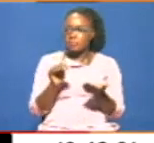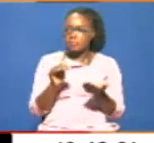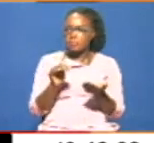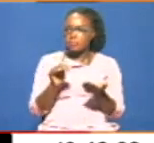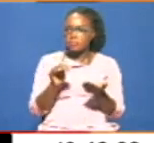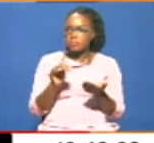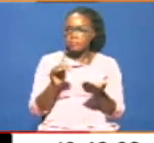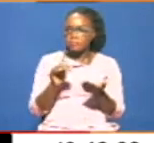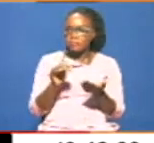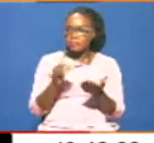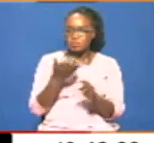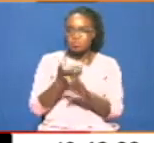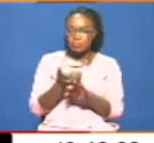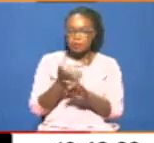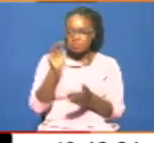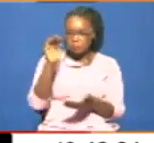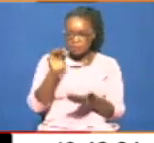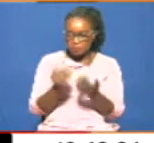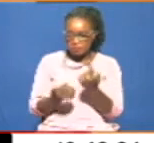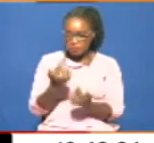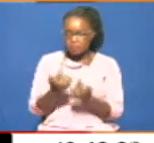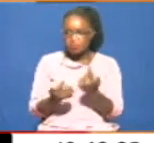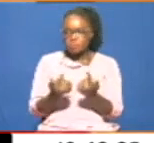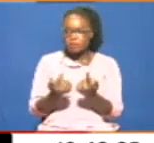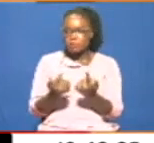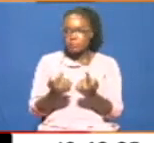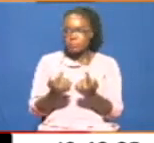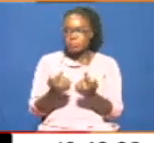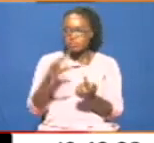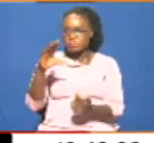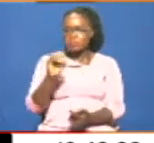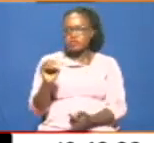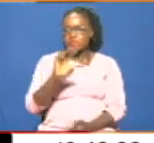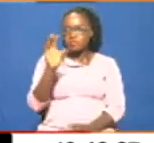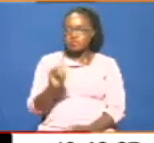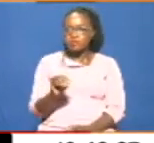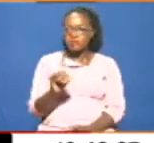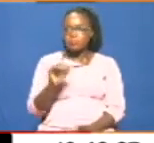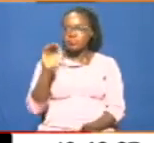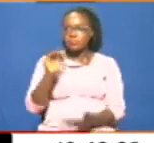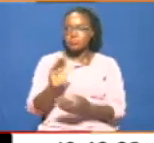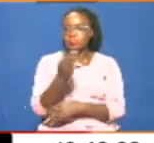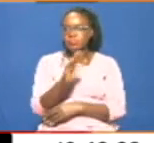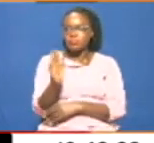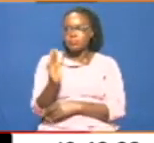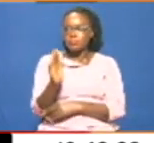charcoal that you require by 50%, mm-hmm. that is 50% less trees that will be cut for